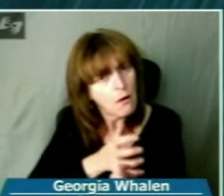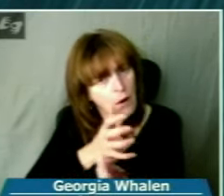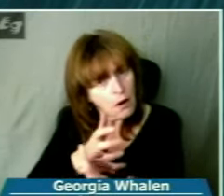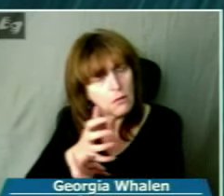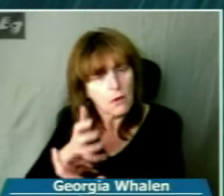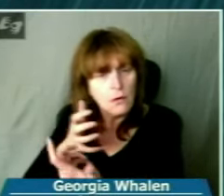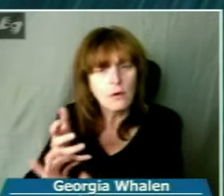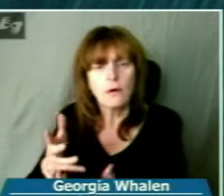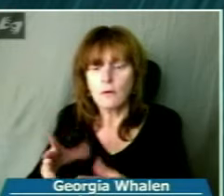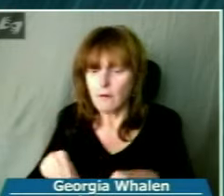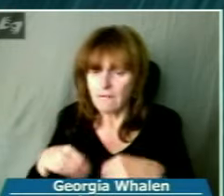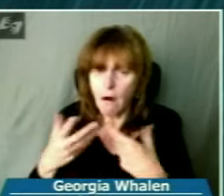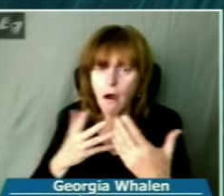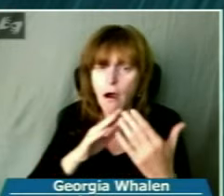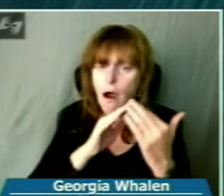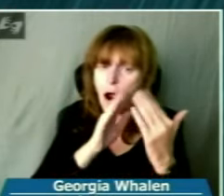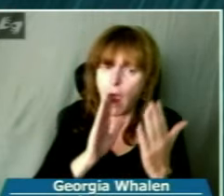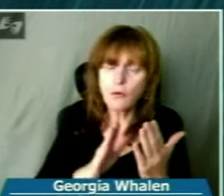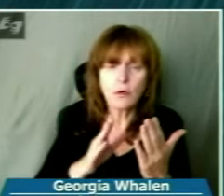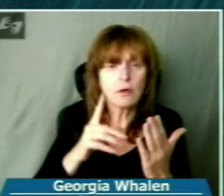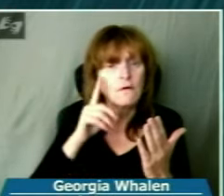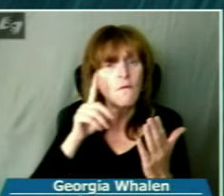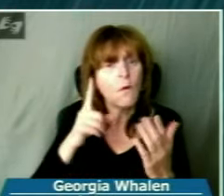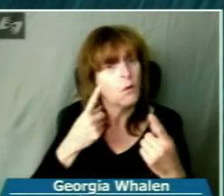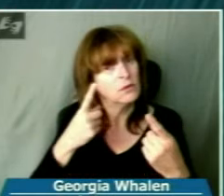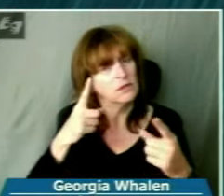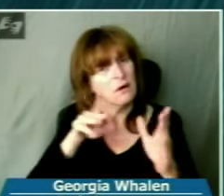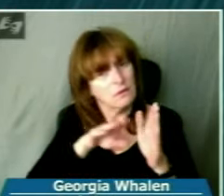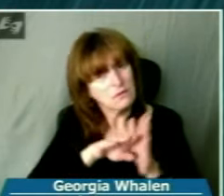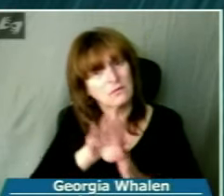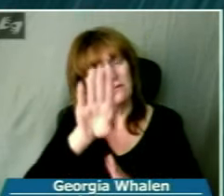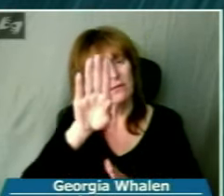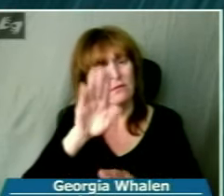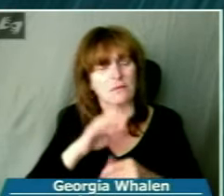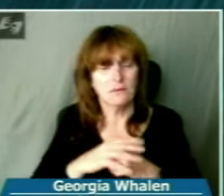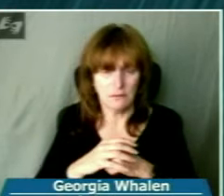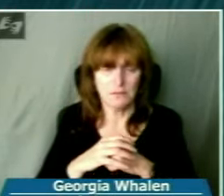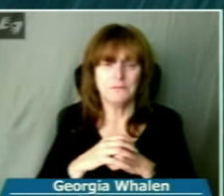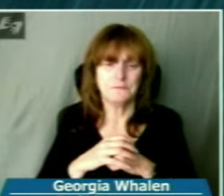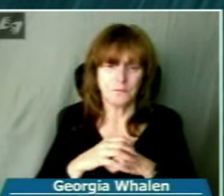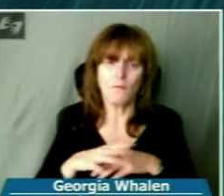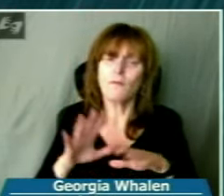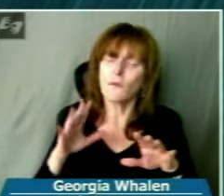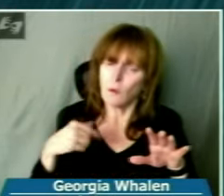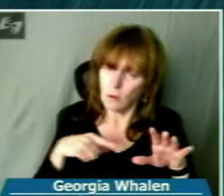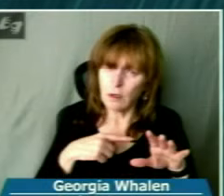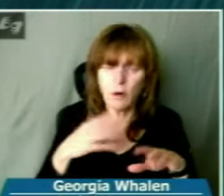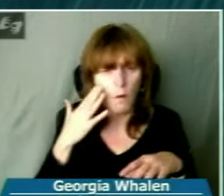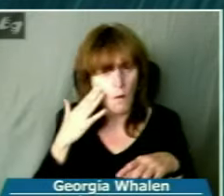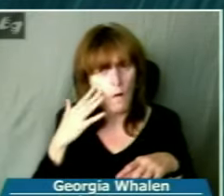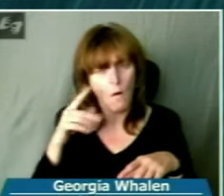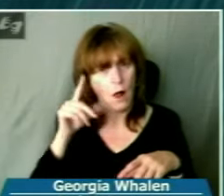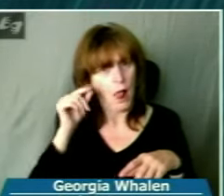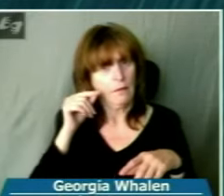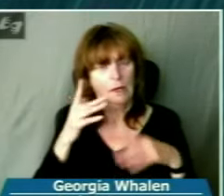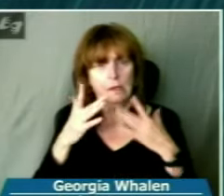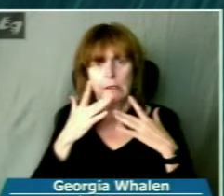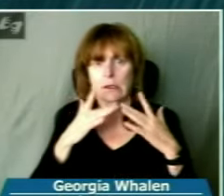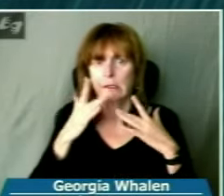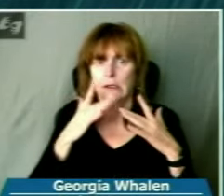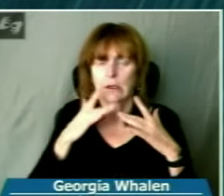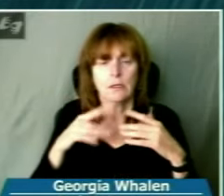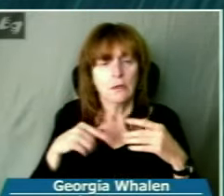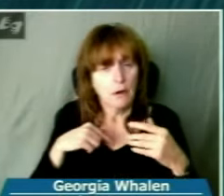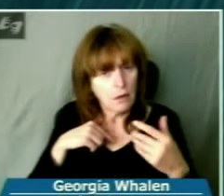successfully. But we know that in Hamilton that we had a shortage. We've reached out to the private housing market